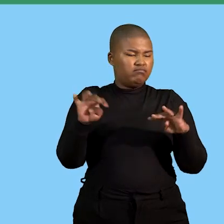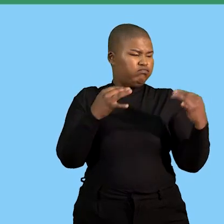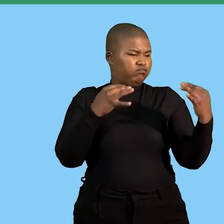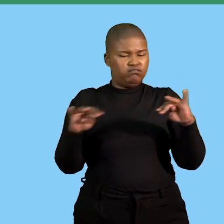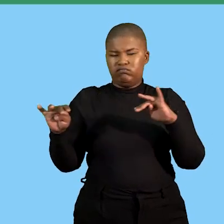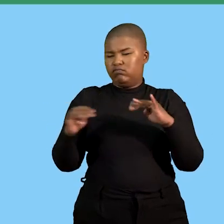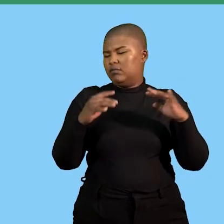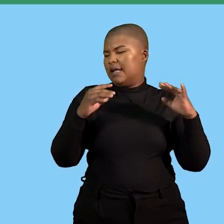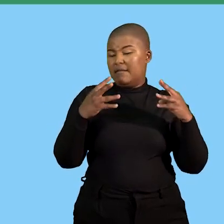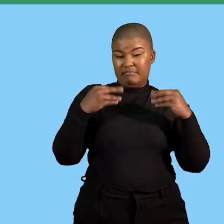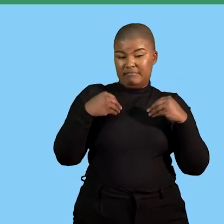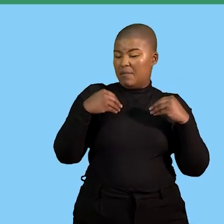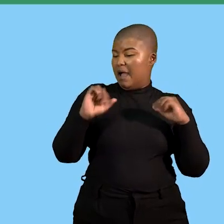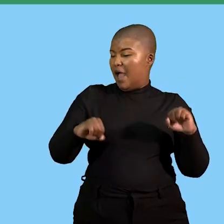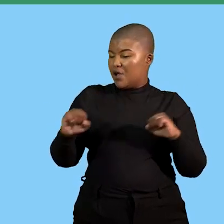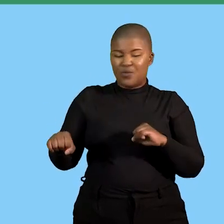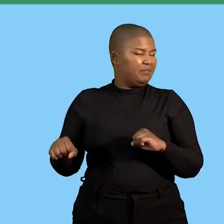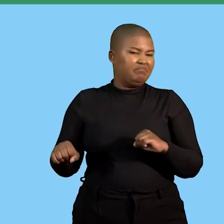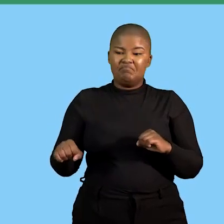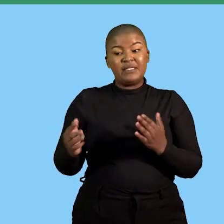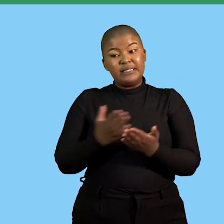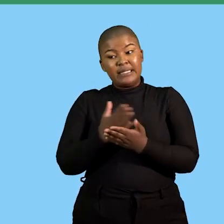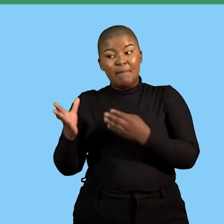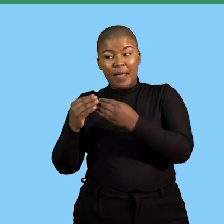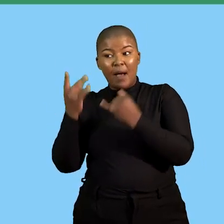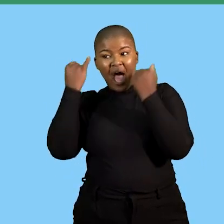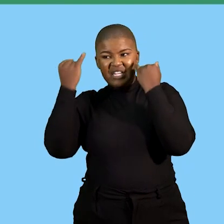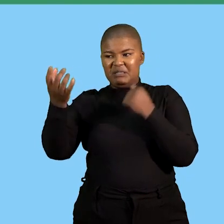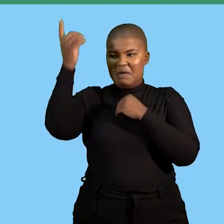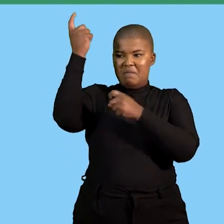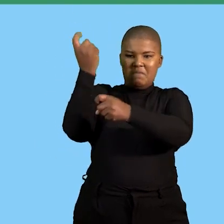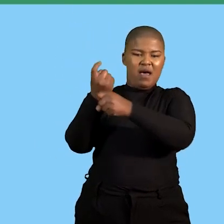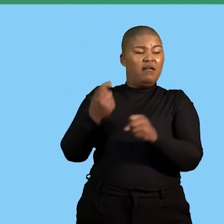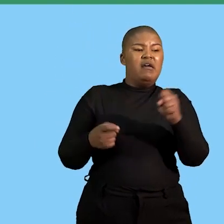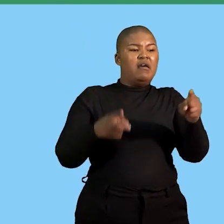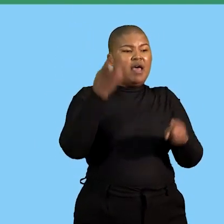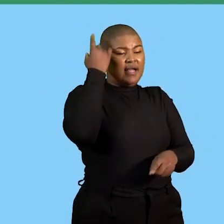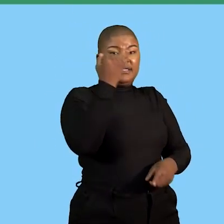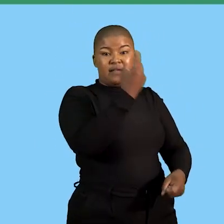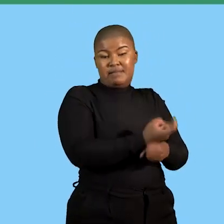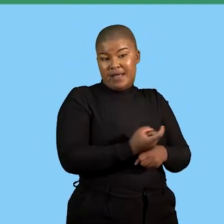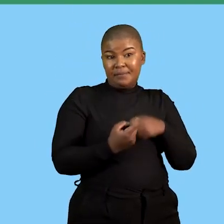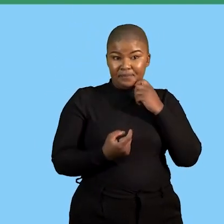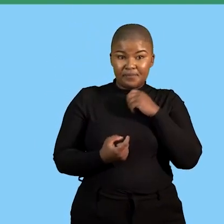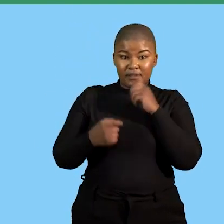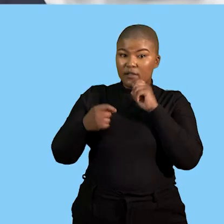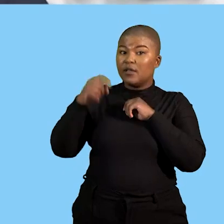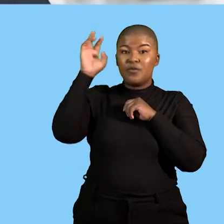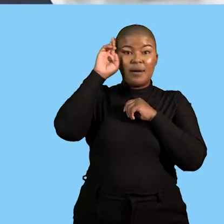is disagreement due to members opposing each other's ideas. Remember, in marketing, the focus